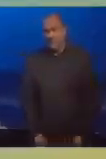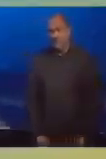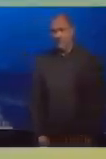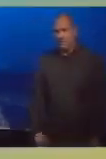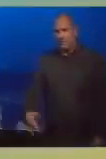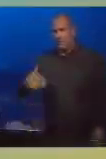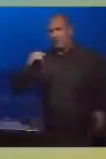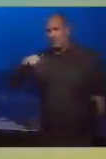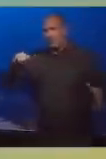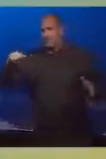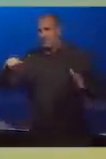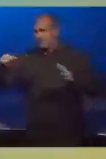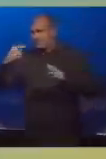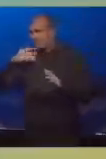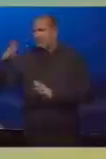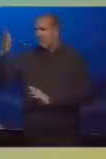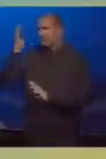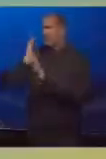The year is